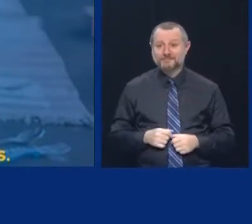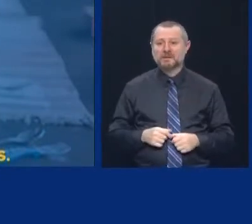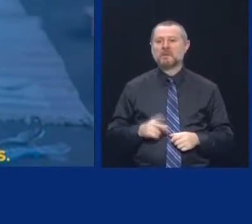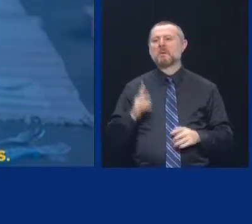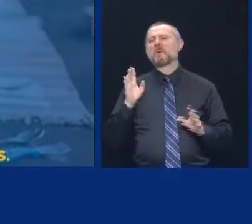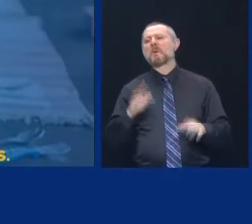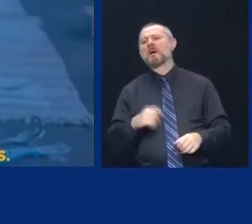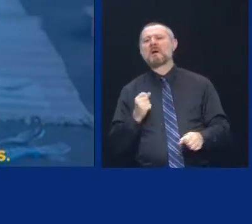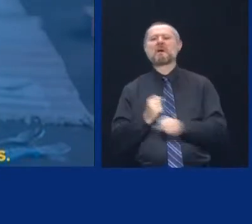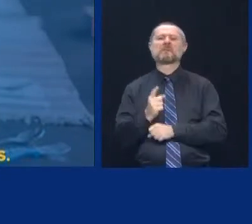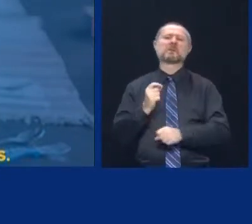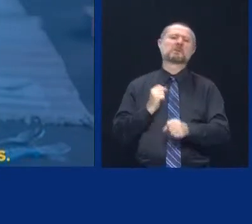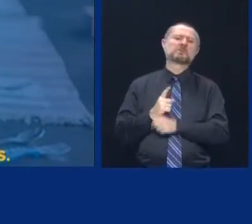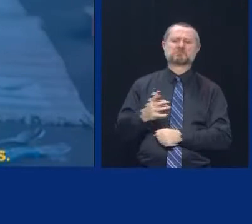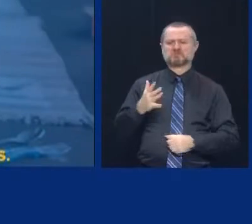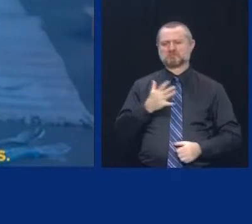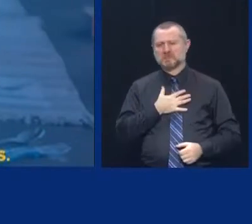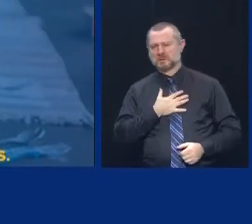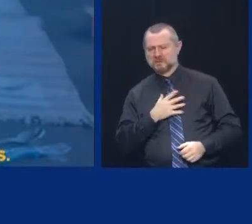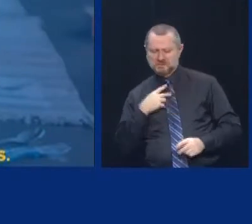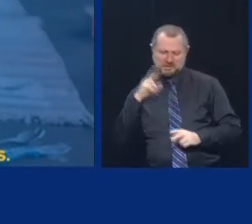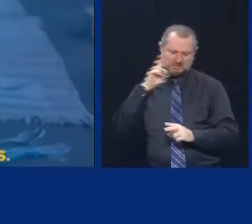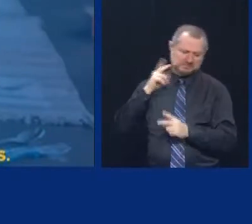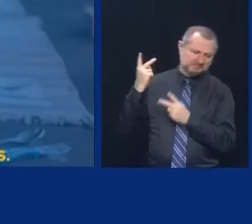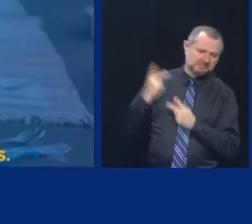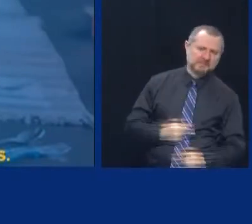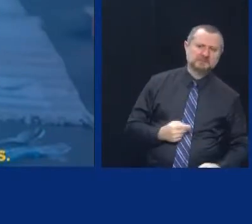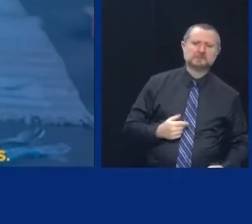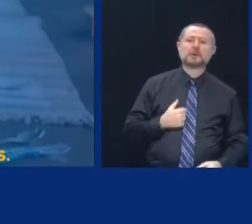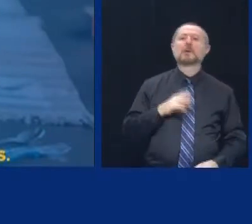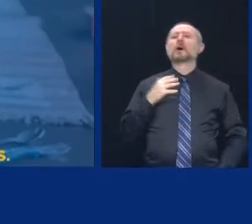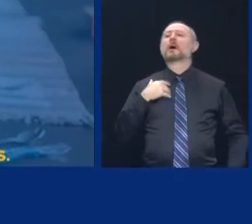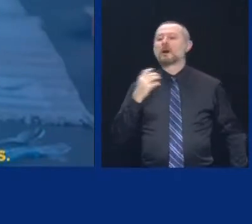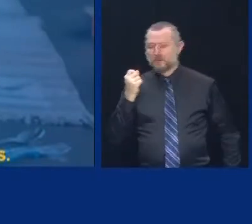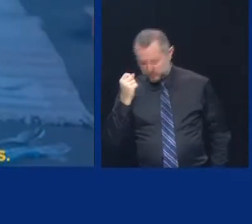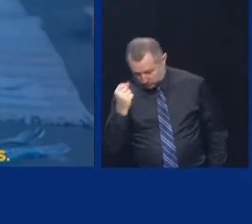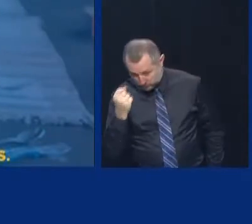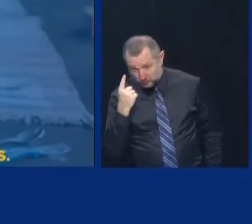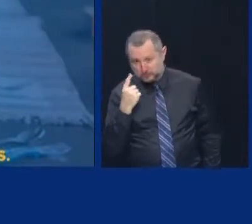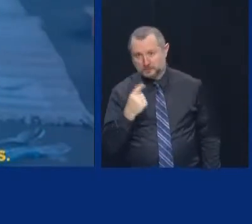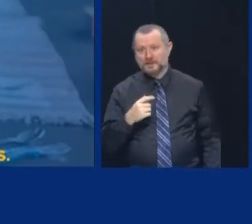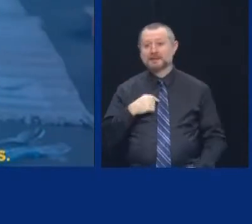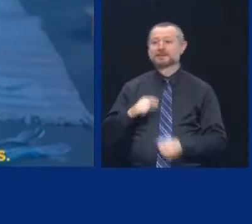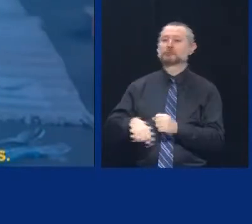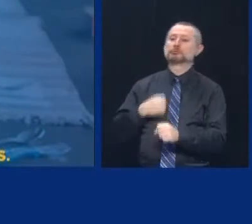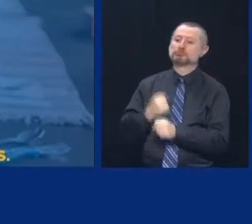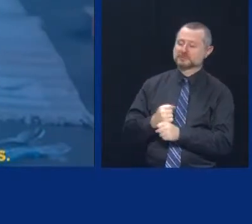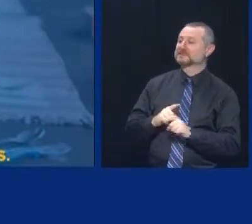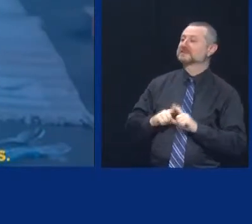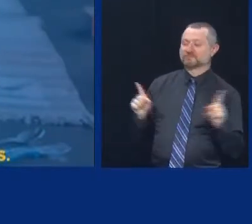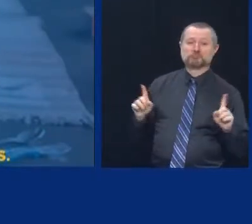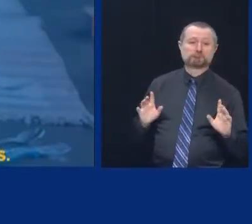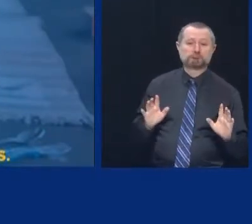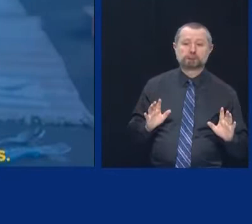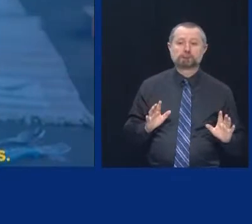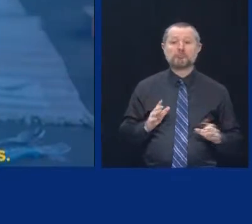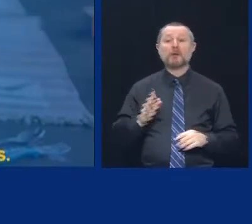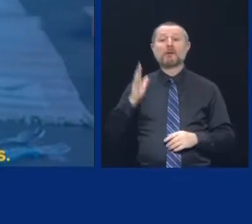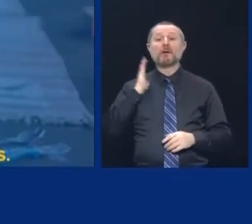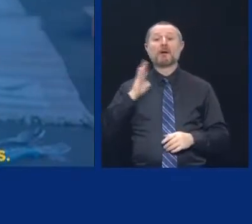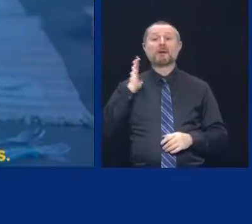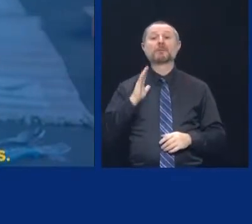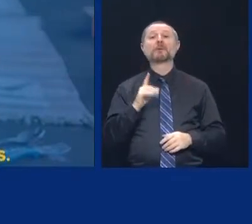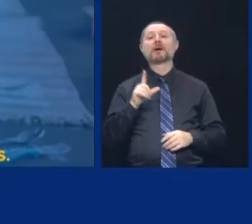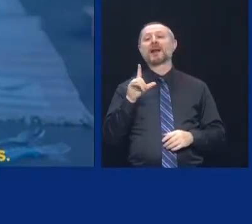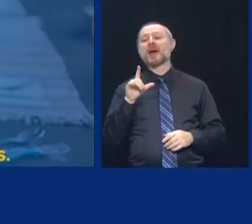over. Yeah, I understand that. This is not a normal Thanksgiving. It wasn't a normal Labor Day. It wasn't